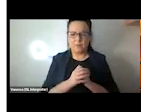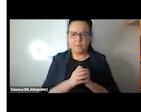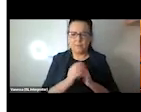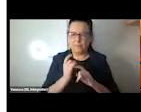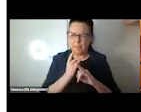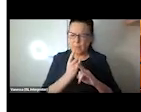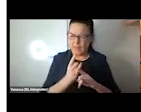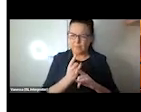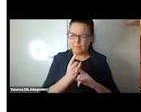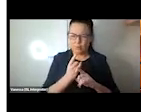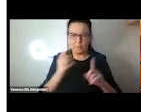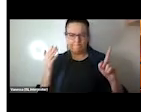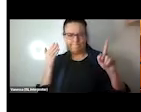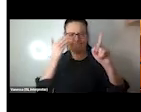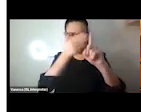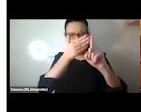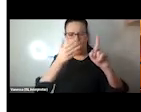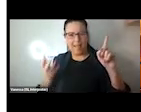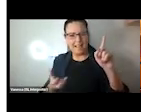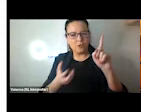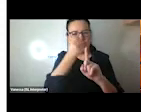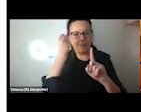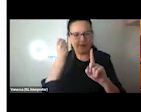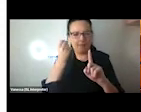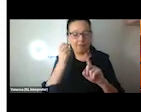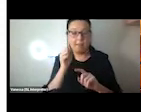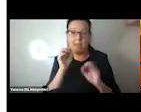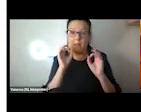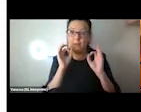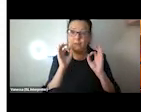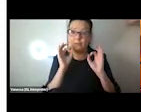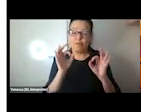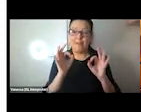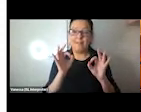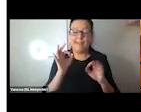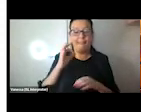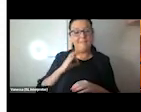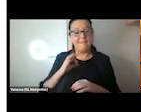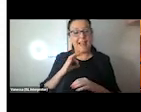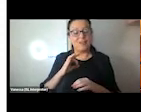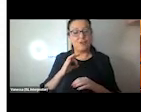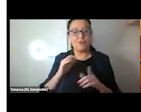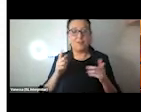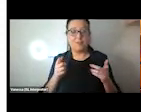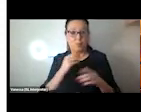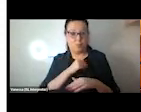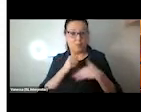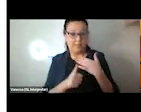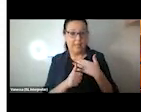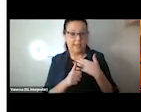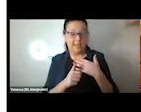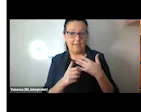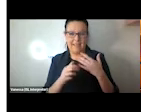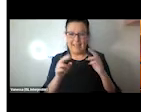inclusive built environment. And I think the great advantage of the suite of standards being considered today is that they're